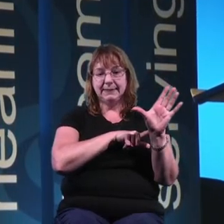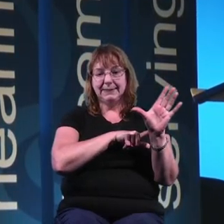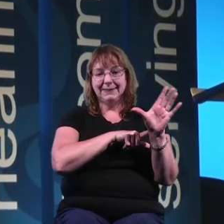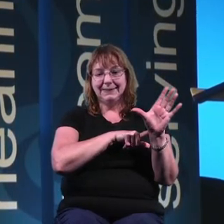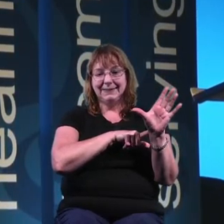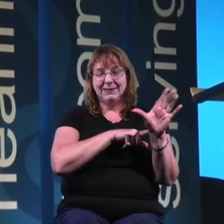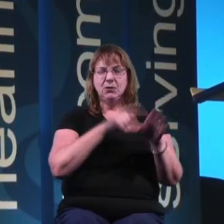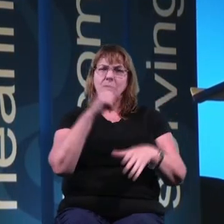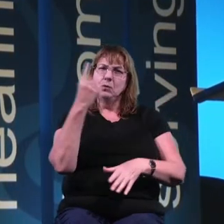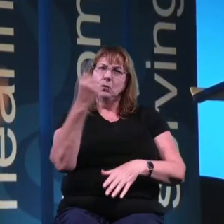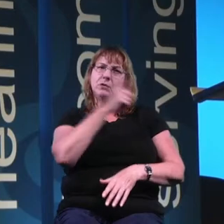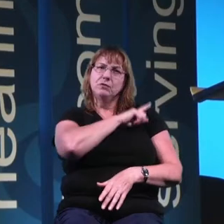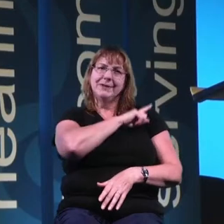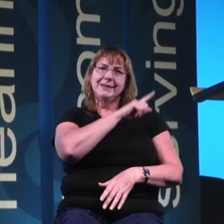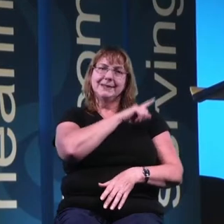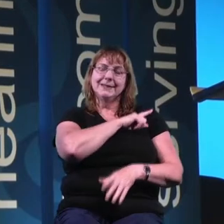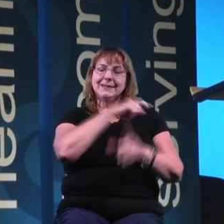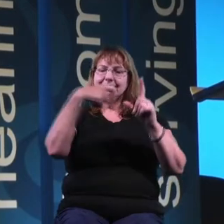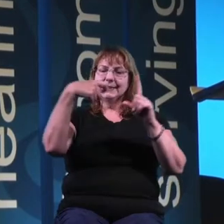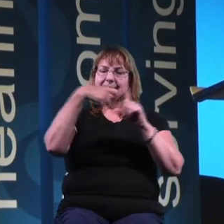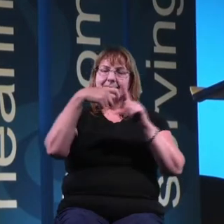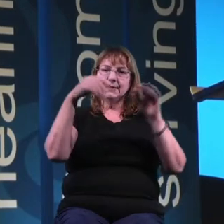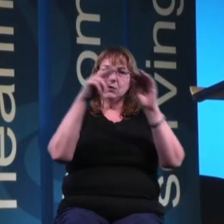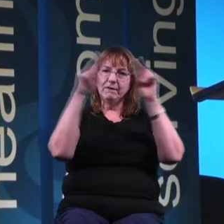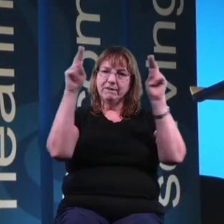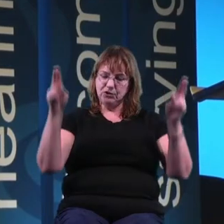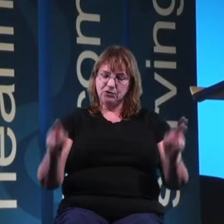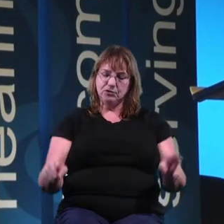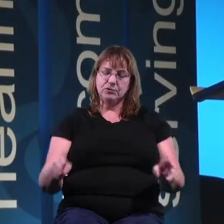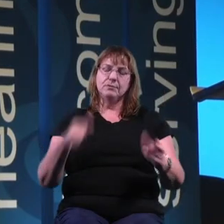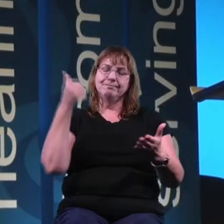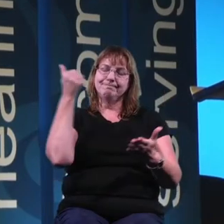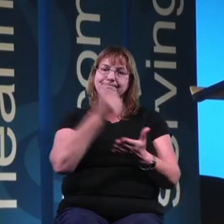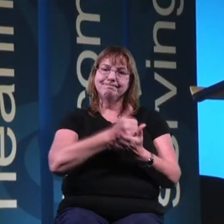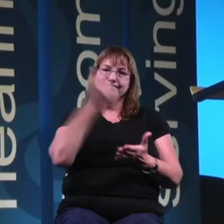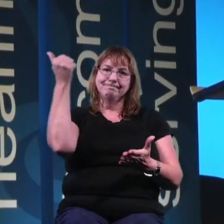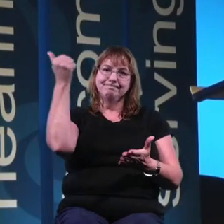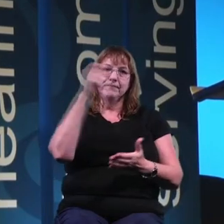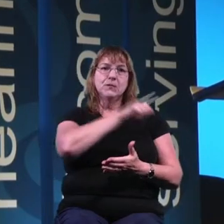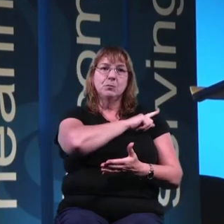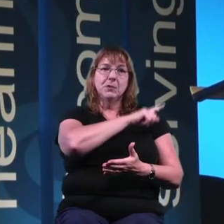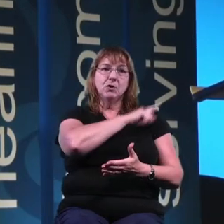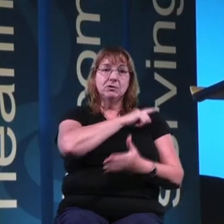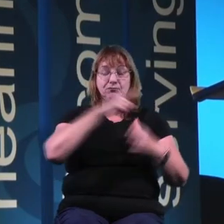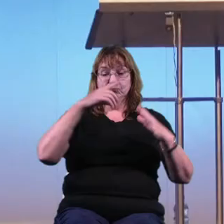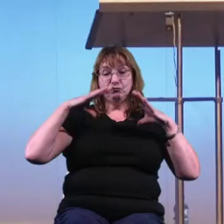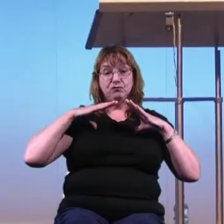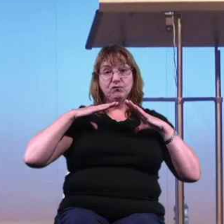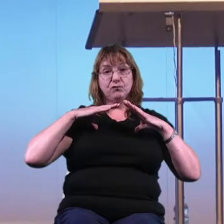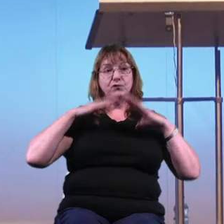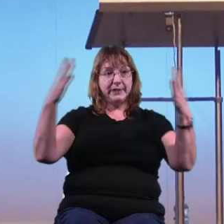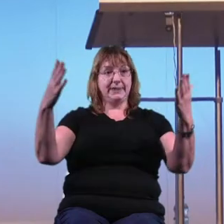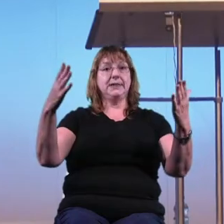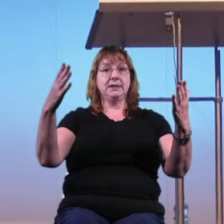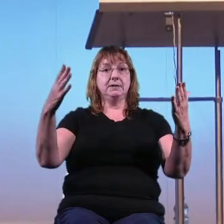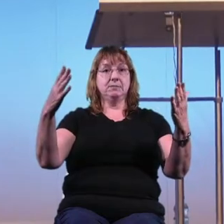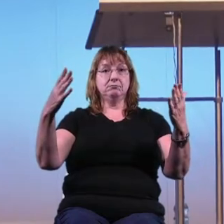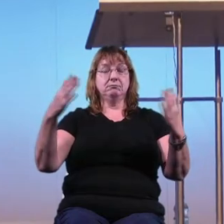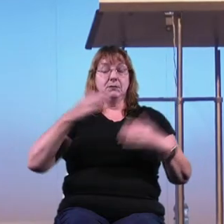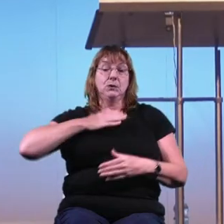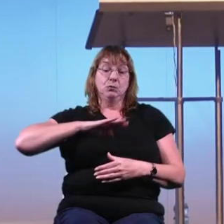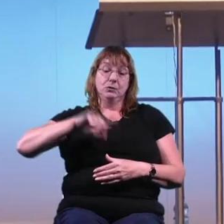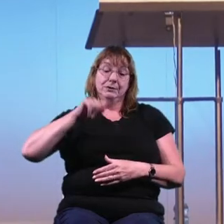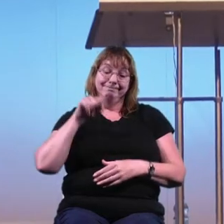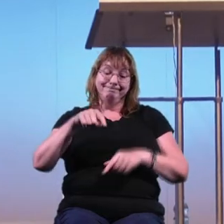One of the reasons that the Keswick Convention is so brilliant is because it's a free event. And we want this